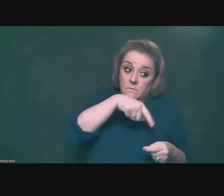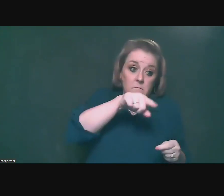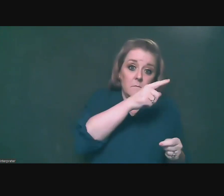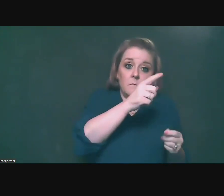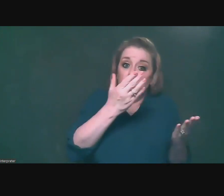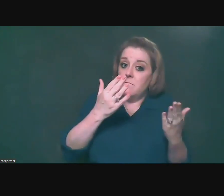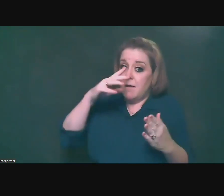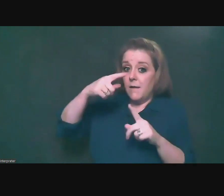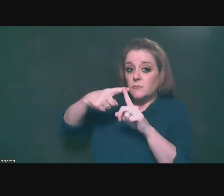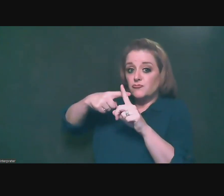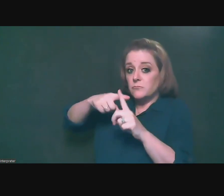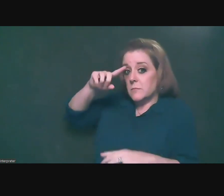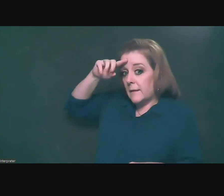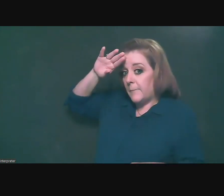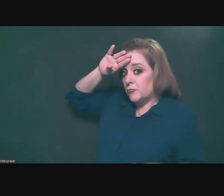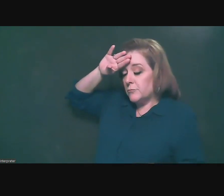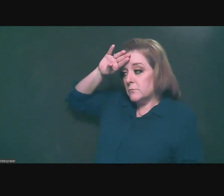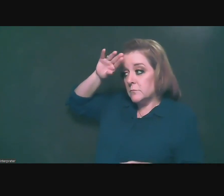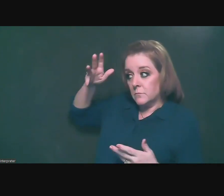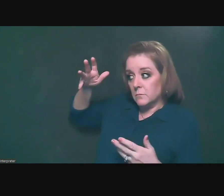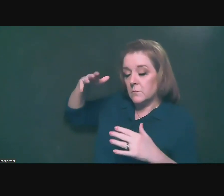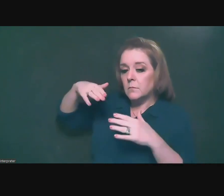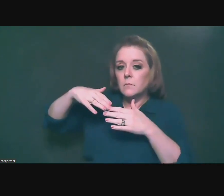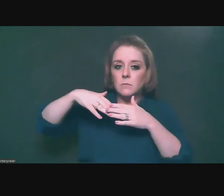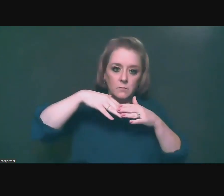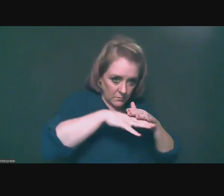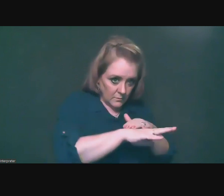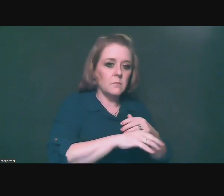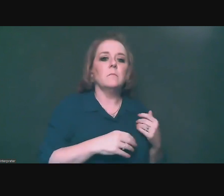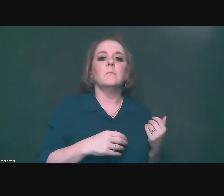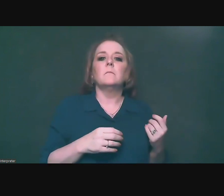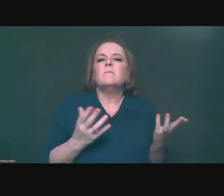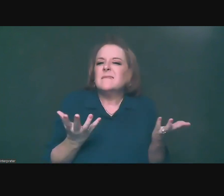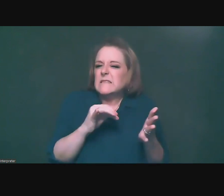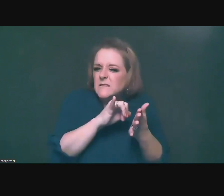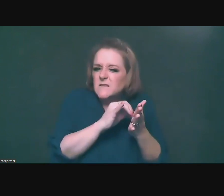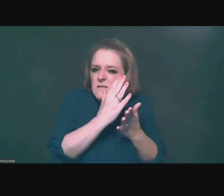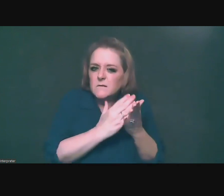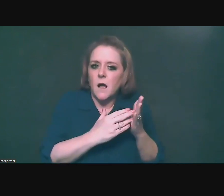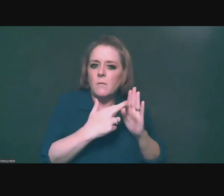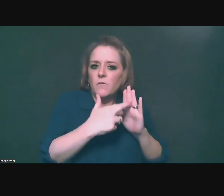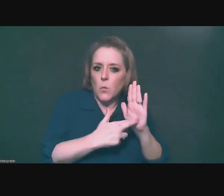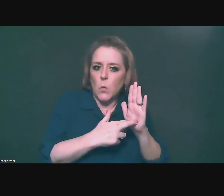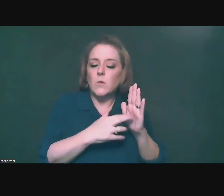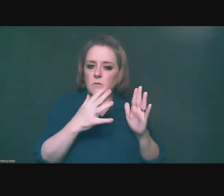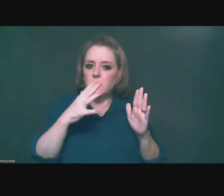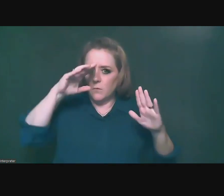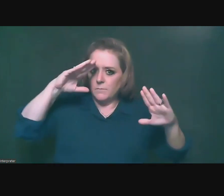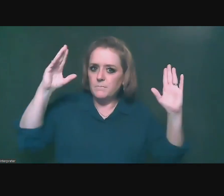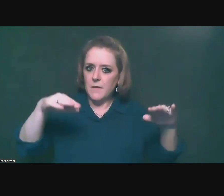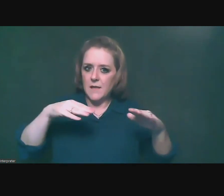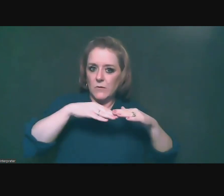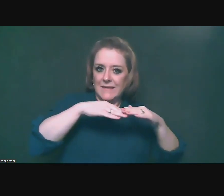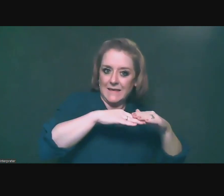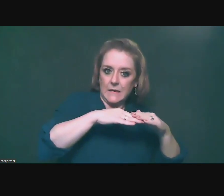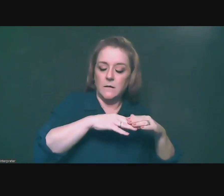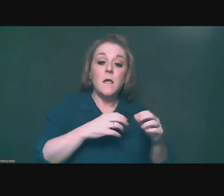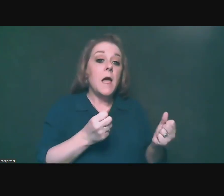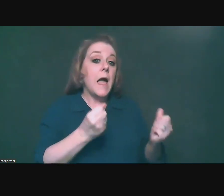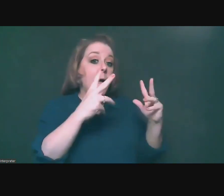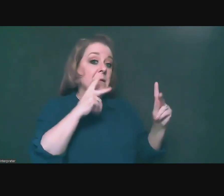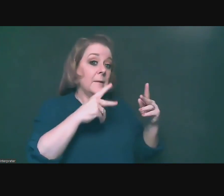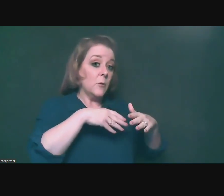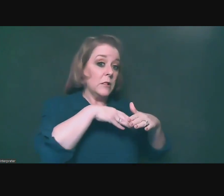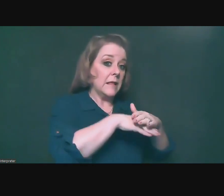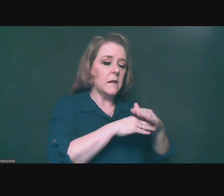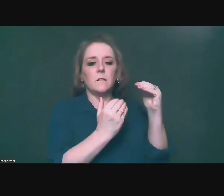for a temperature. And so those are some of the things that's going to occur there. We're going to limit the number of people there,